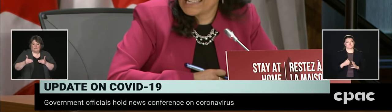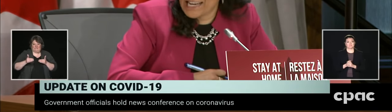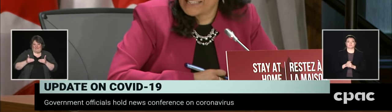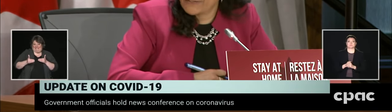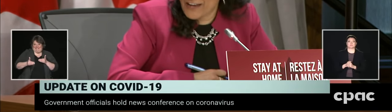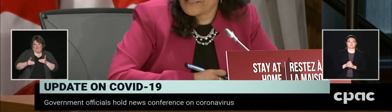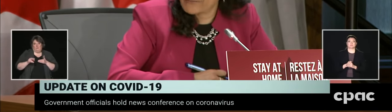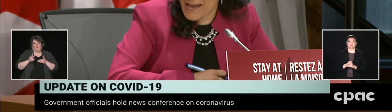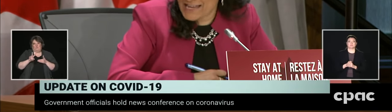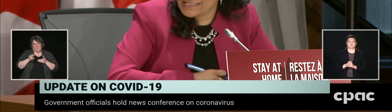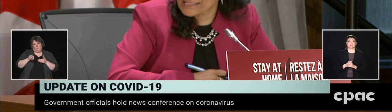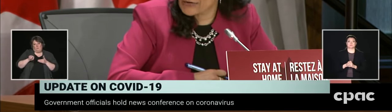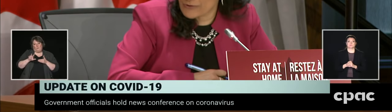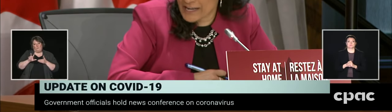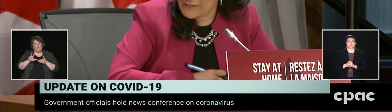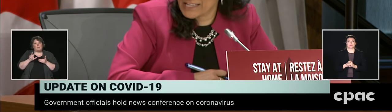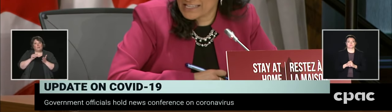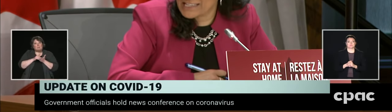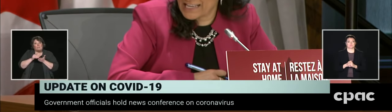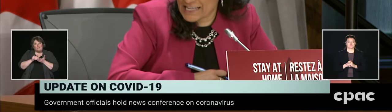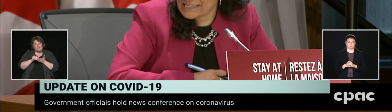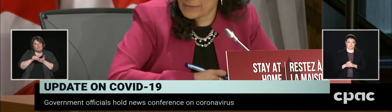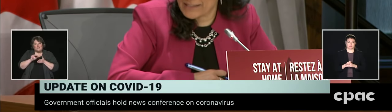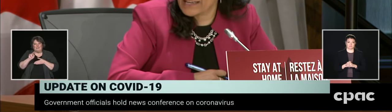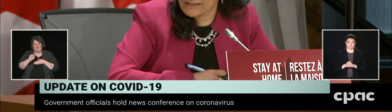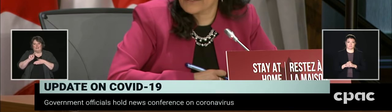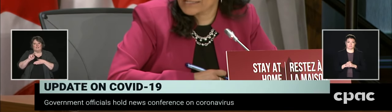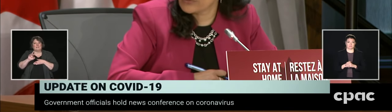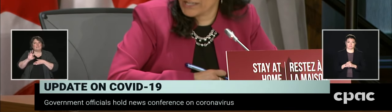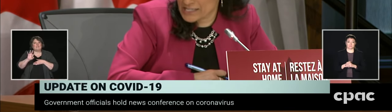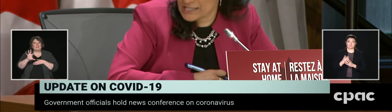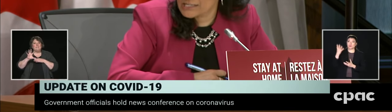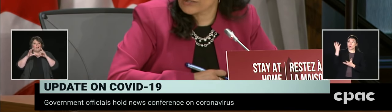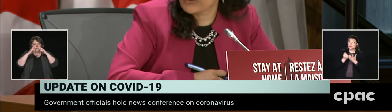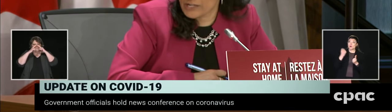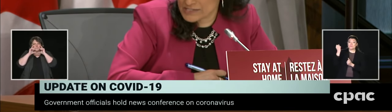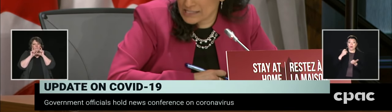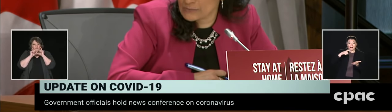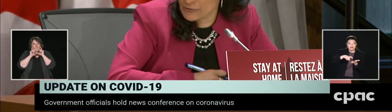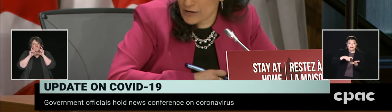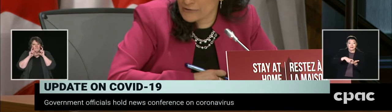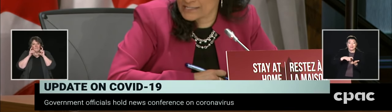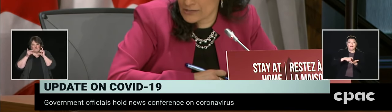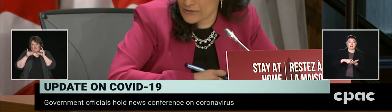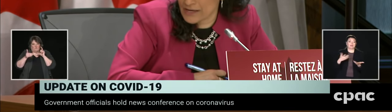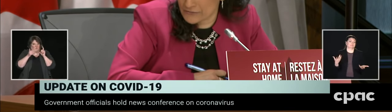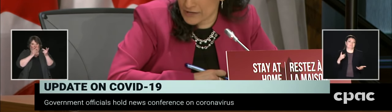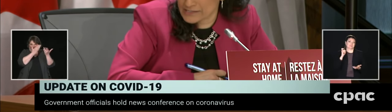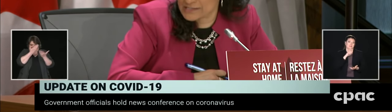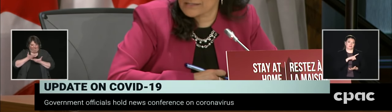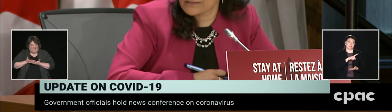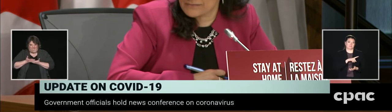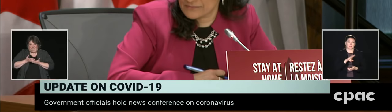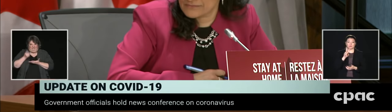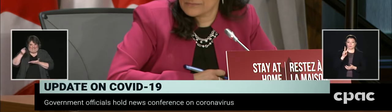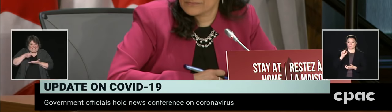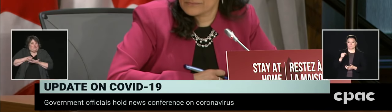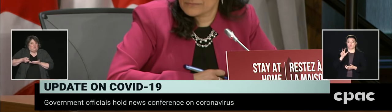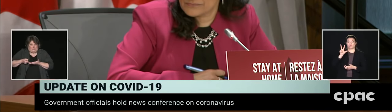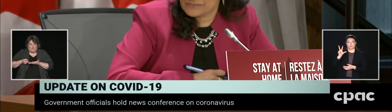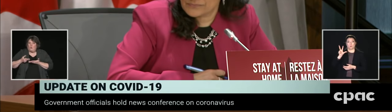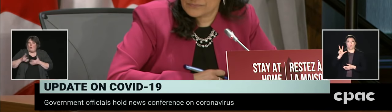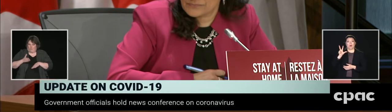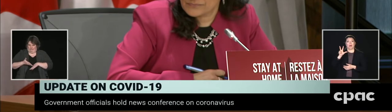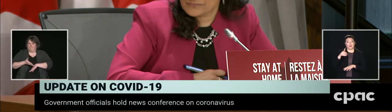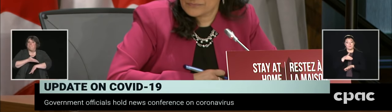million N95 masks arriving in Canada by the end of this week. So we are seeing progress on that front. My second